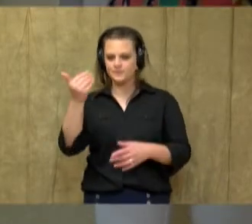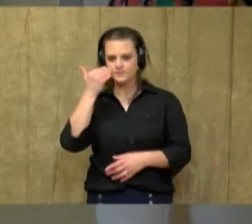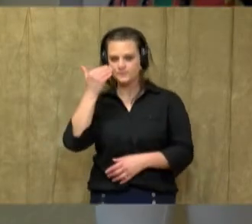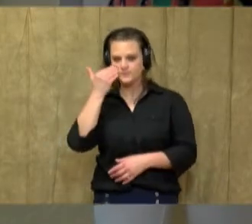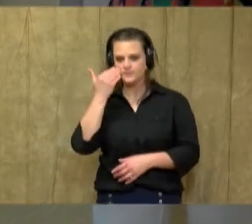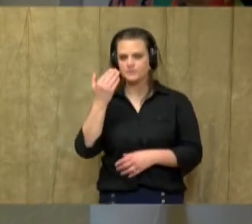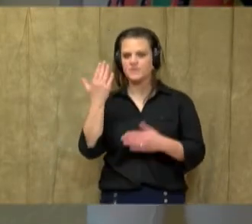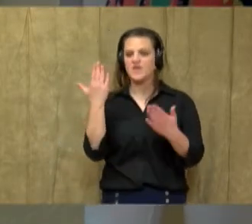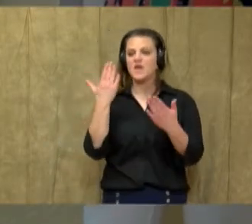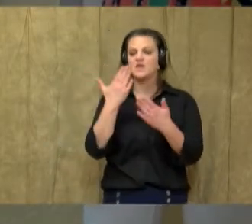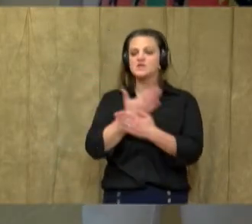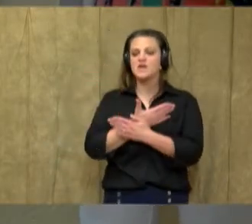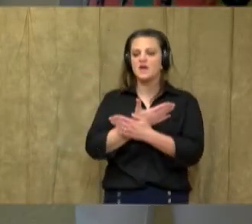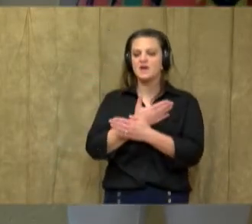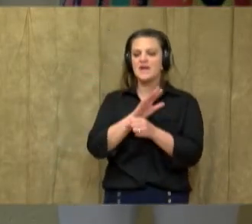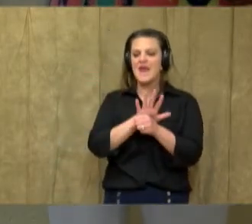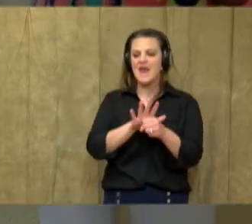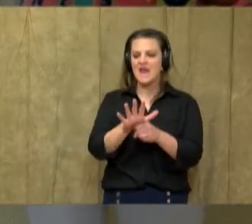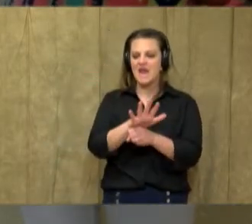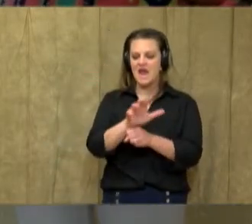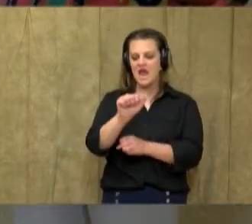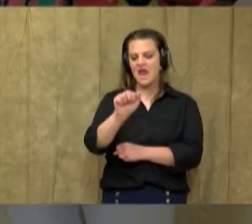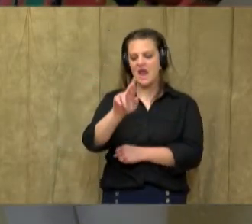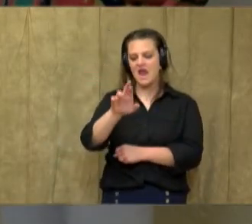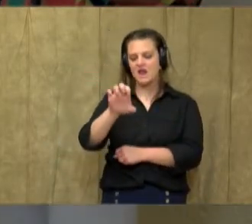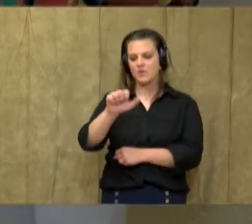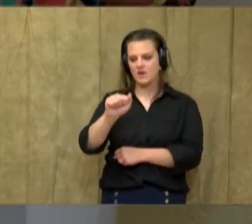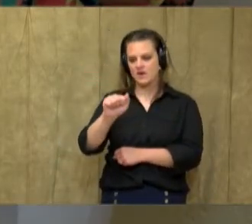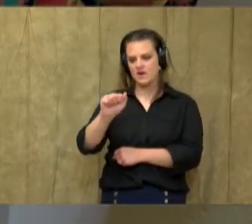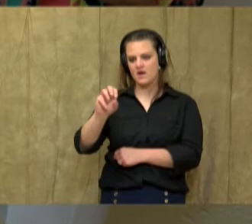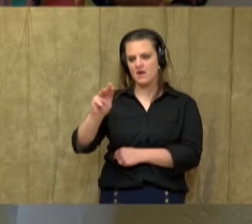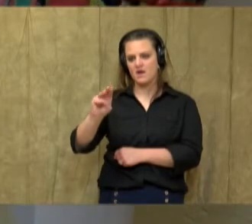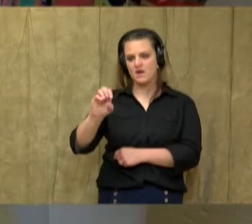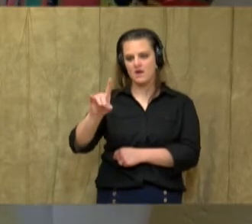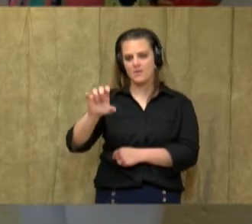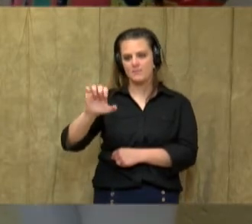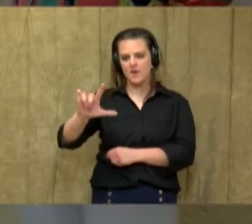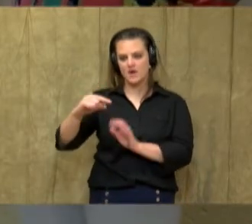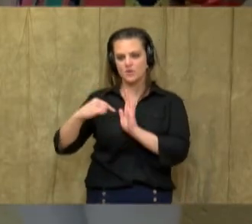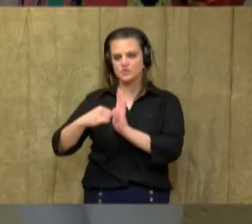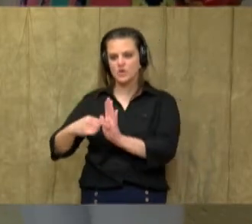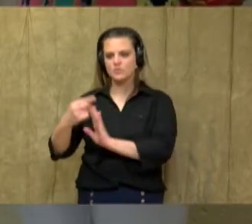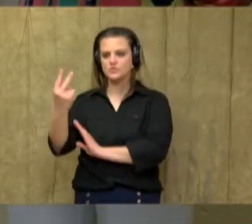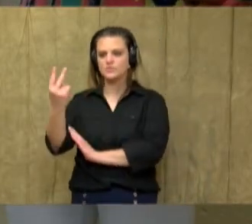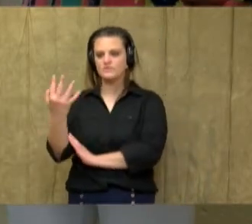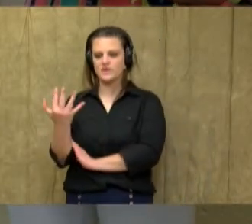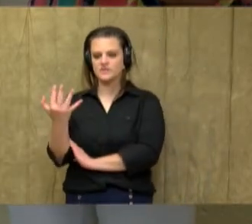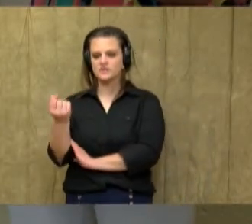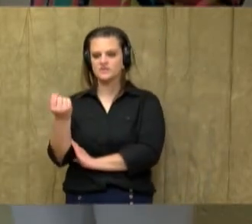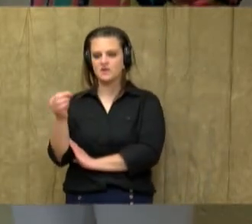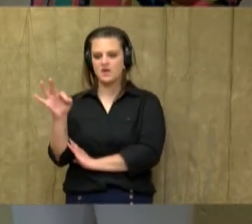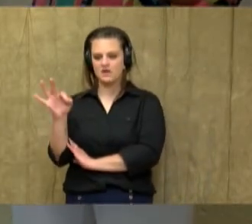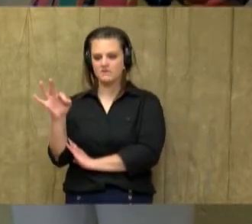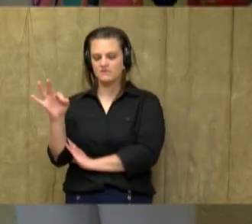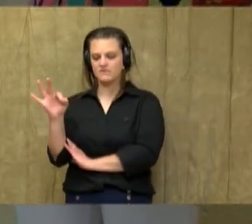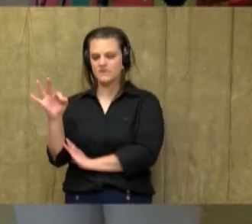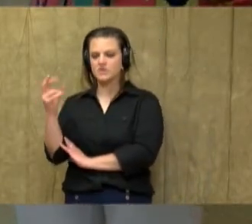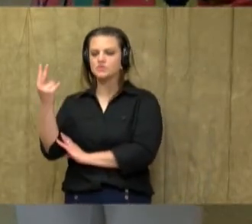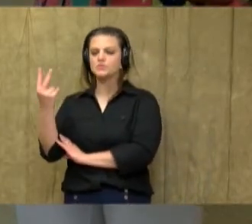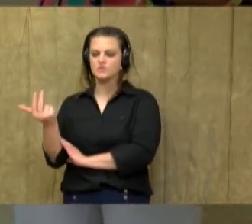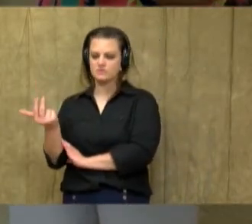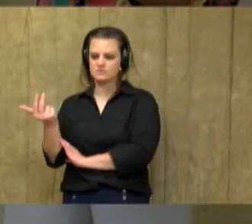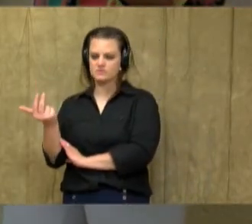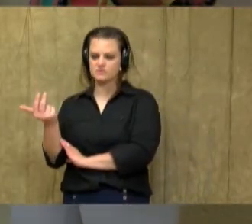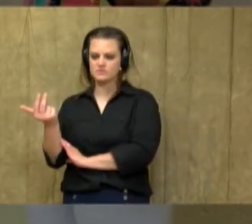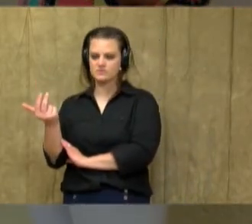says shade the area model to show 2/5 of